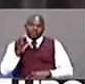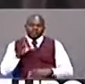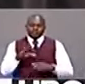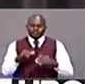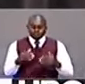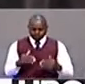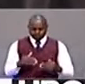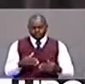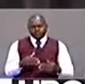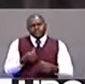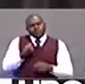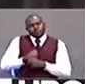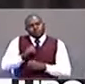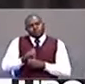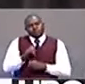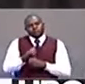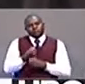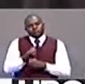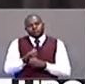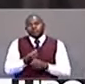Madam Speaker, as I was walking here,